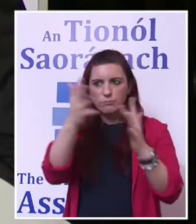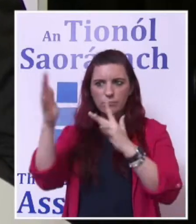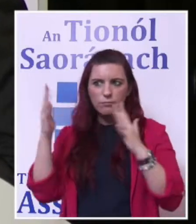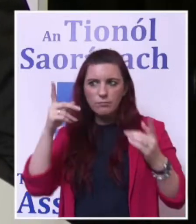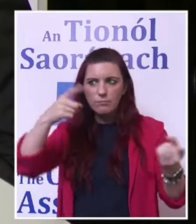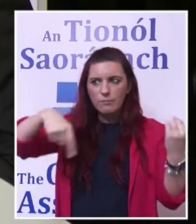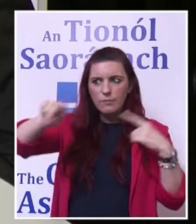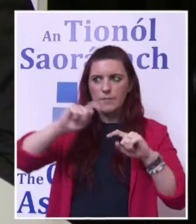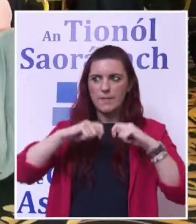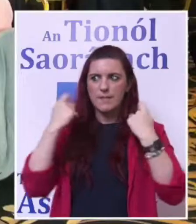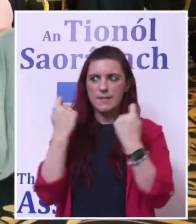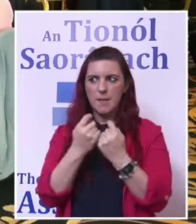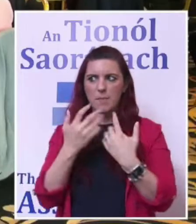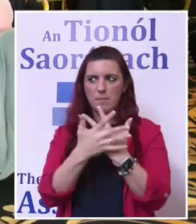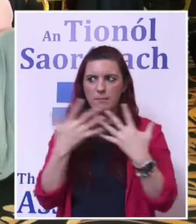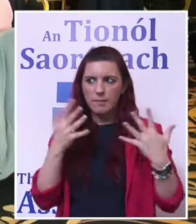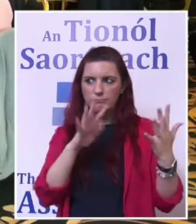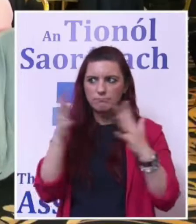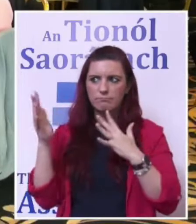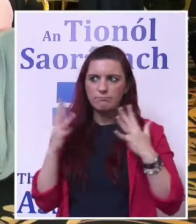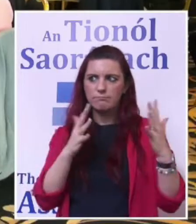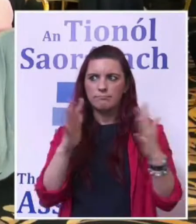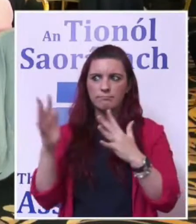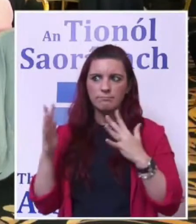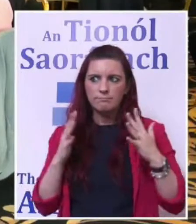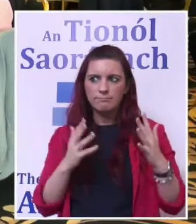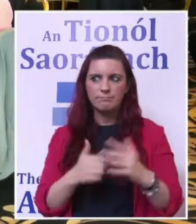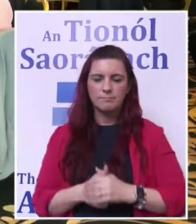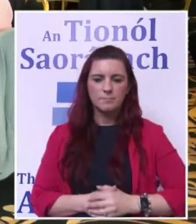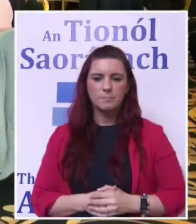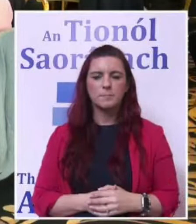big round of applause? Thanks, Caroline.